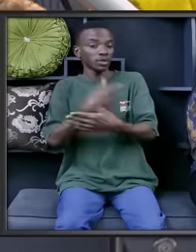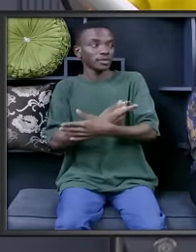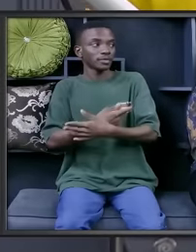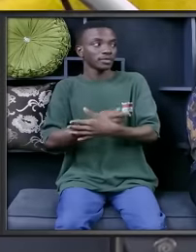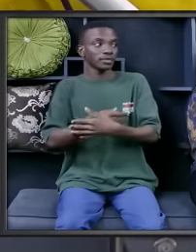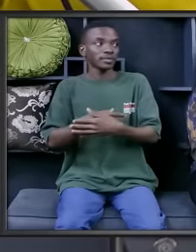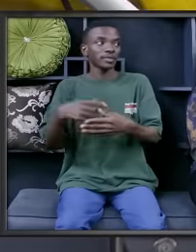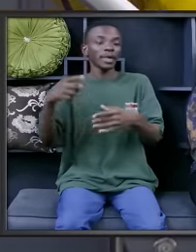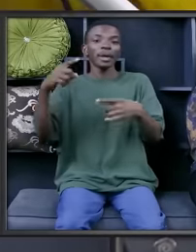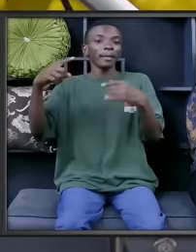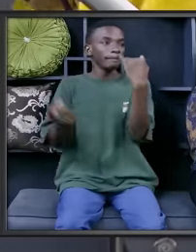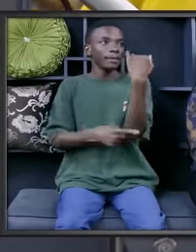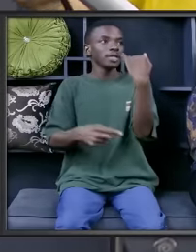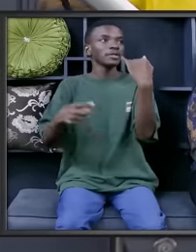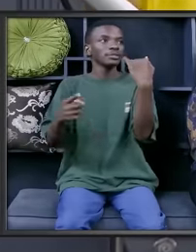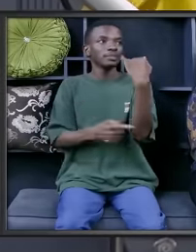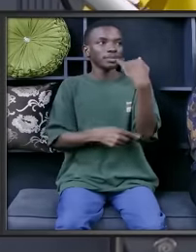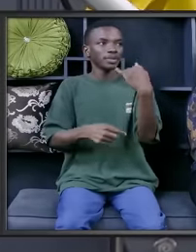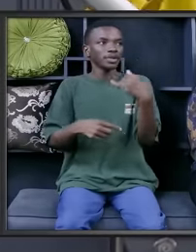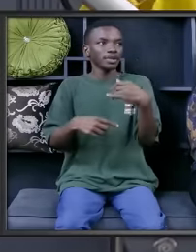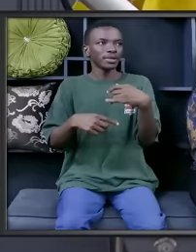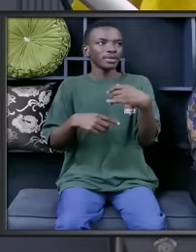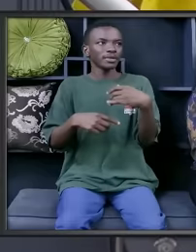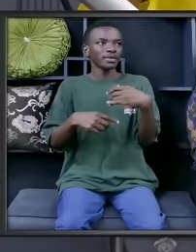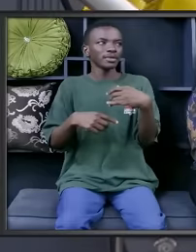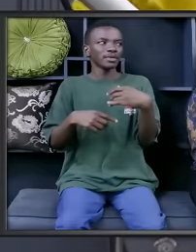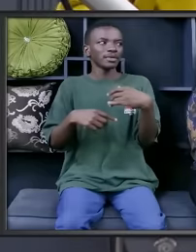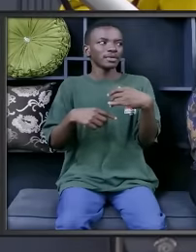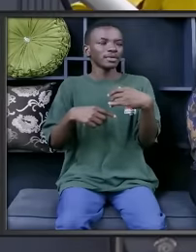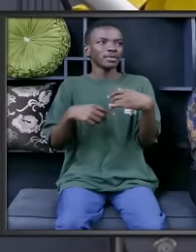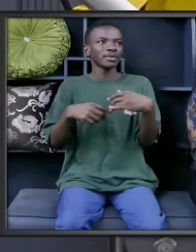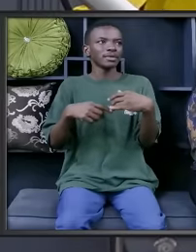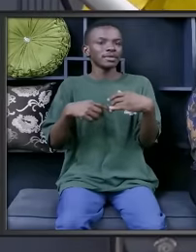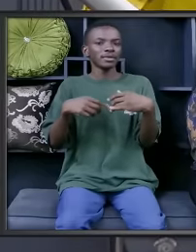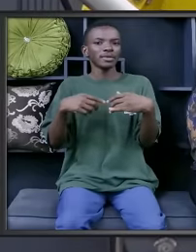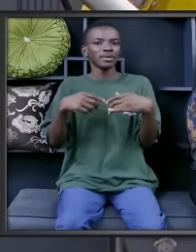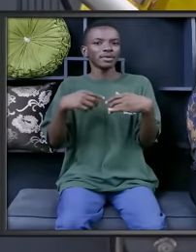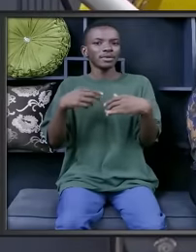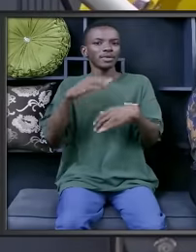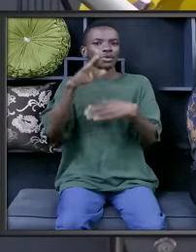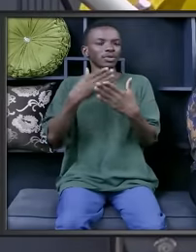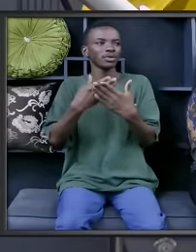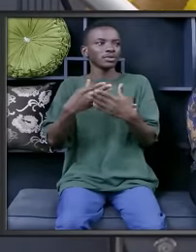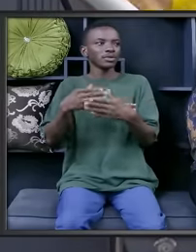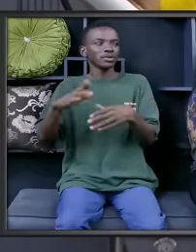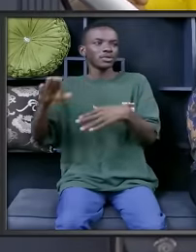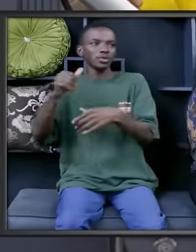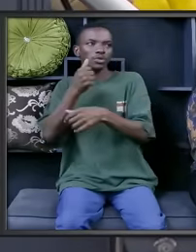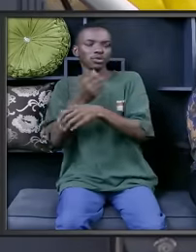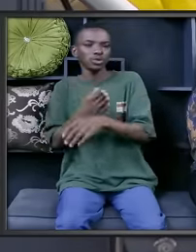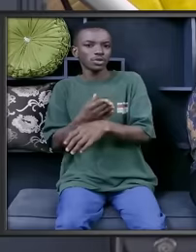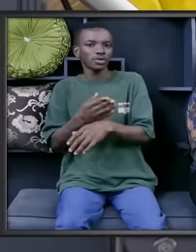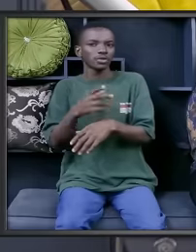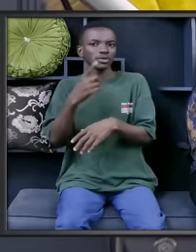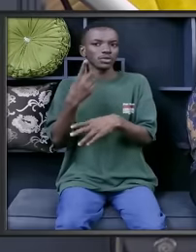third daughter. He beat you, beat the child. Come break it. The thing day now. Break come break part it. Of her I eye. Carry all of them run to Abuja since two